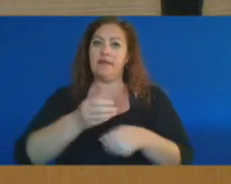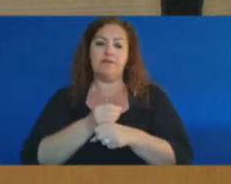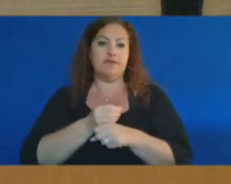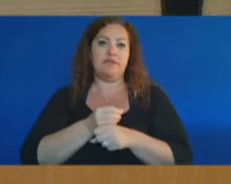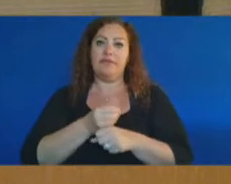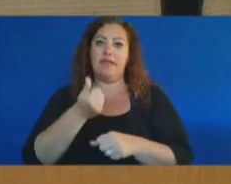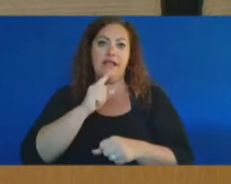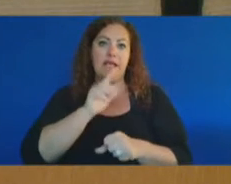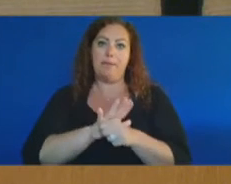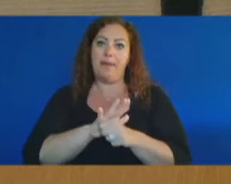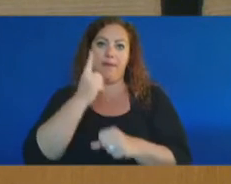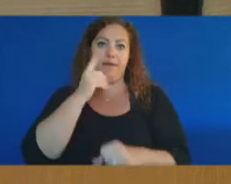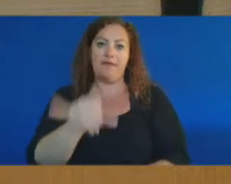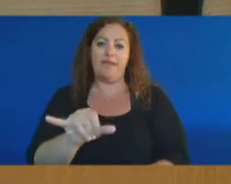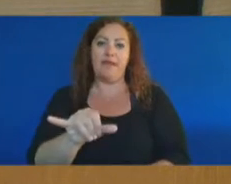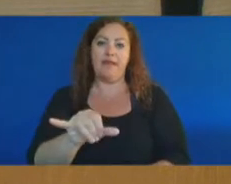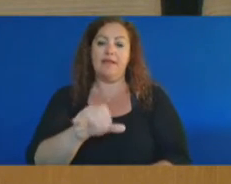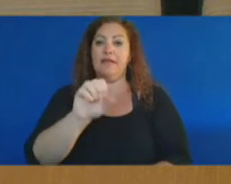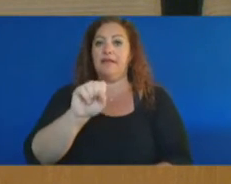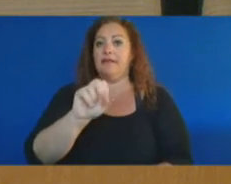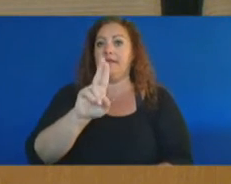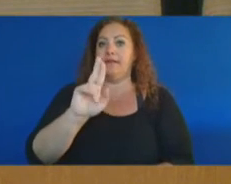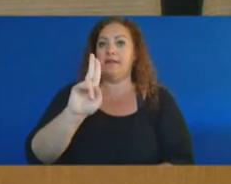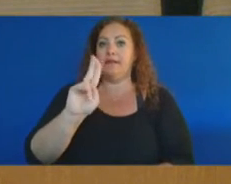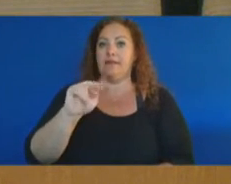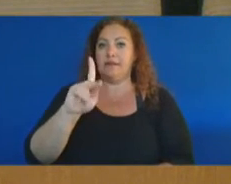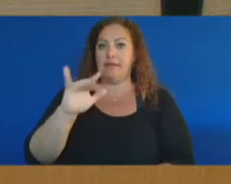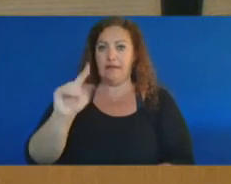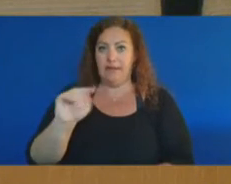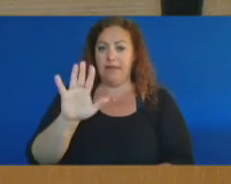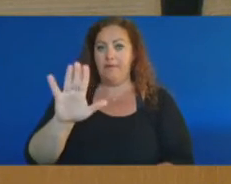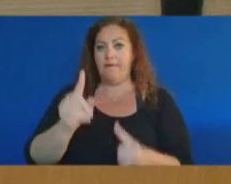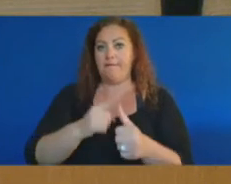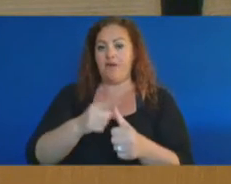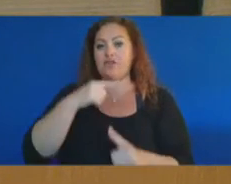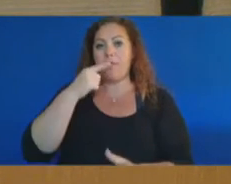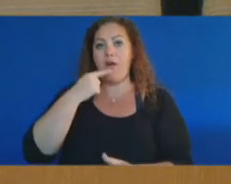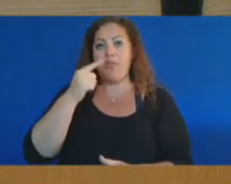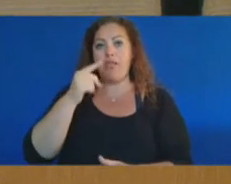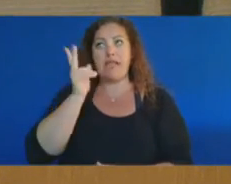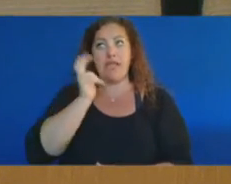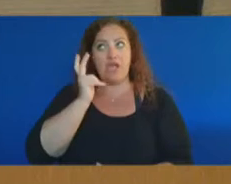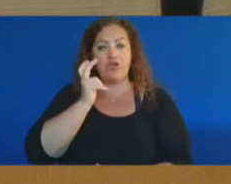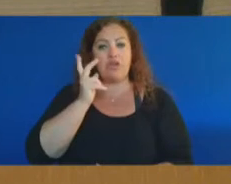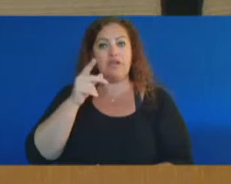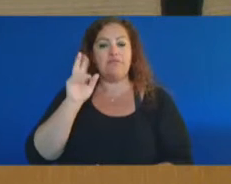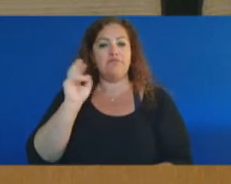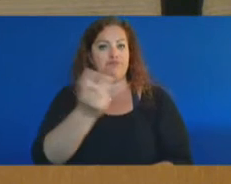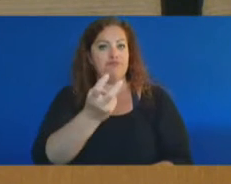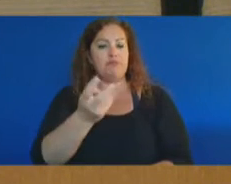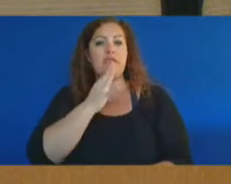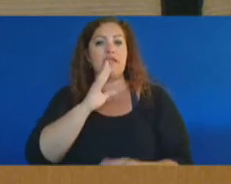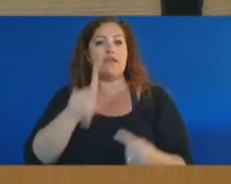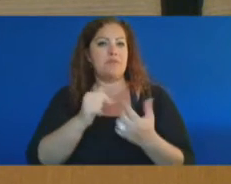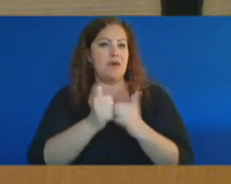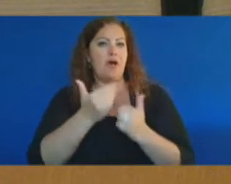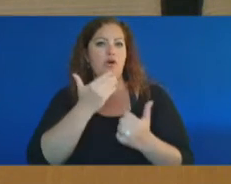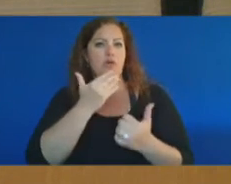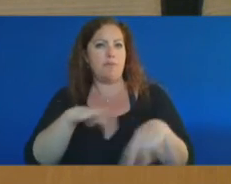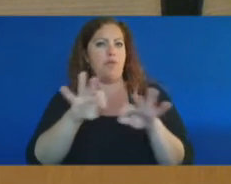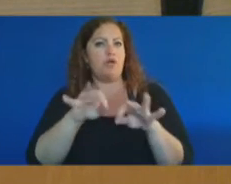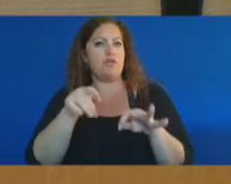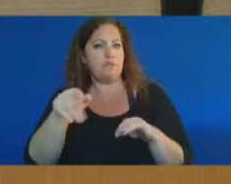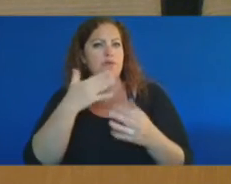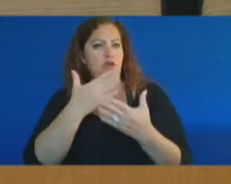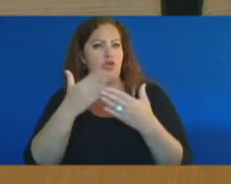that at Sun Cap's first public hearing they talked about how important it was to be a good neighbor we don't feel